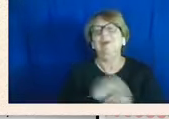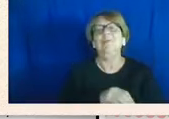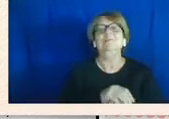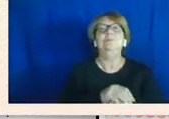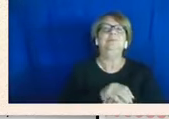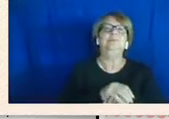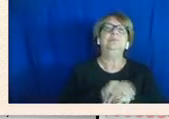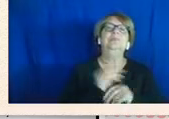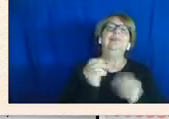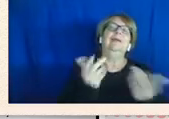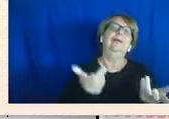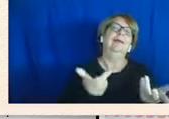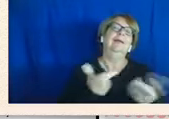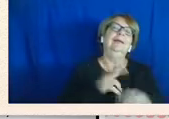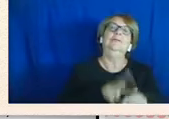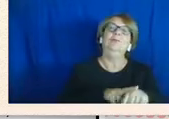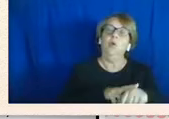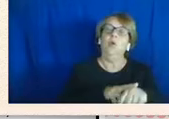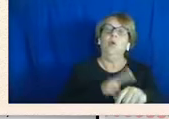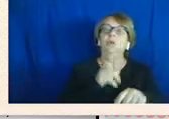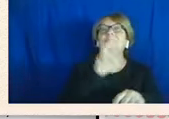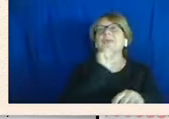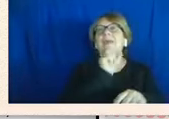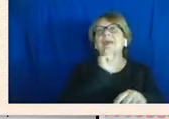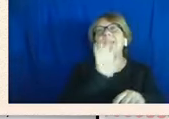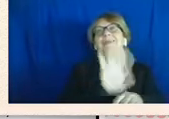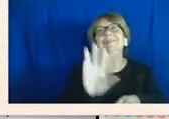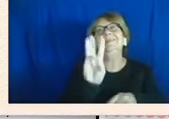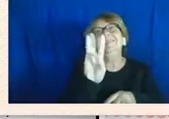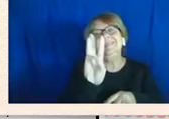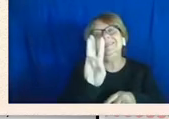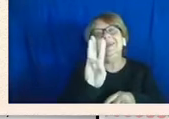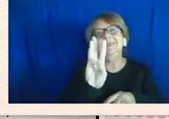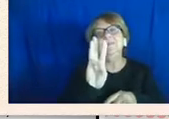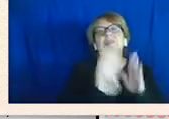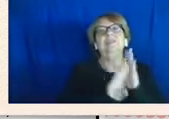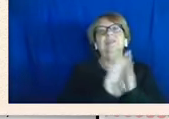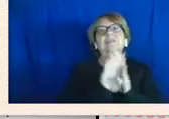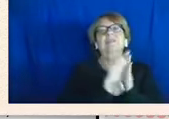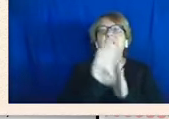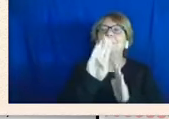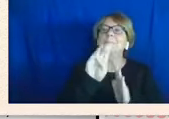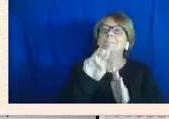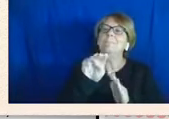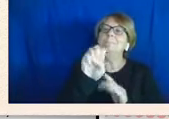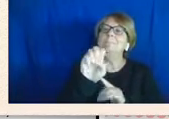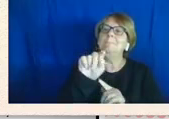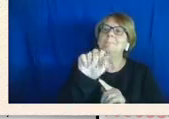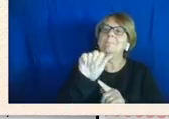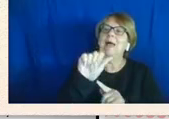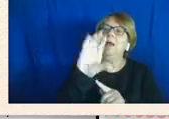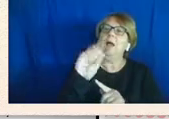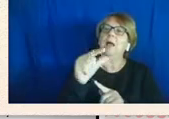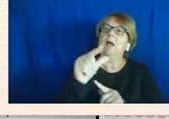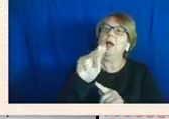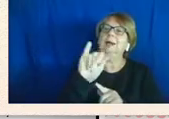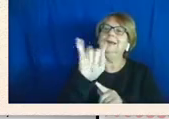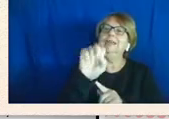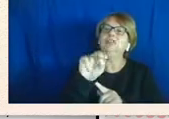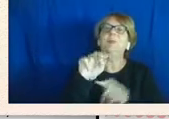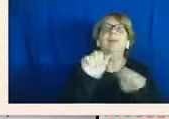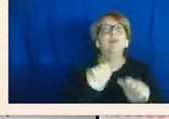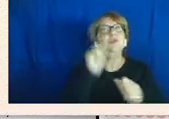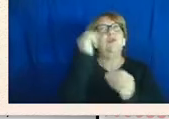though, around age 6, we actually develop something called metacognition. We start to be able to think about our thoughts, so to